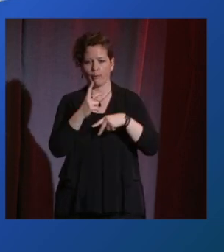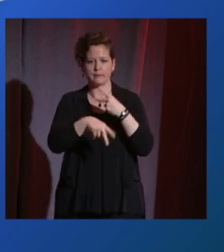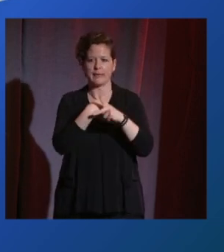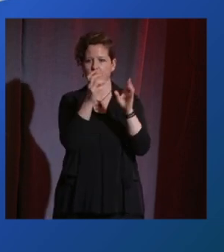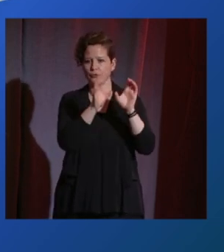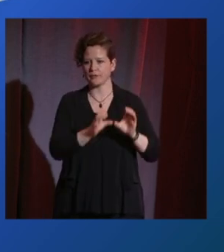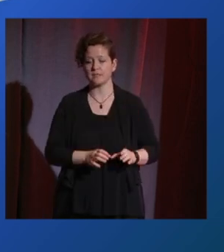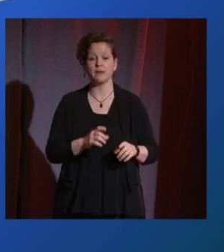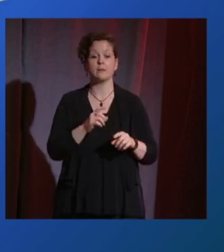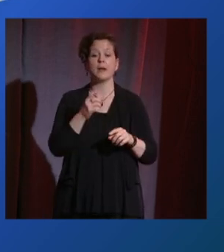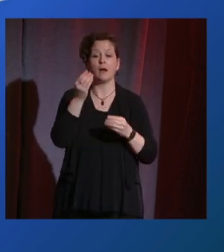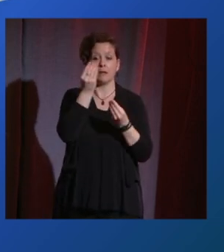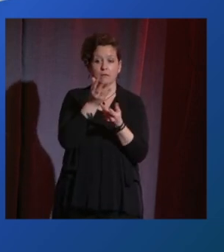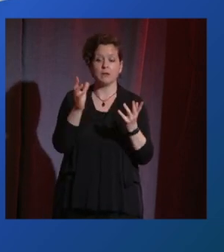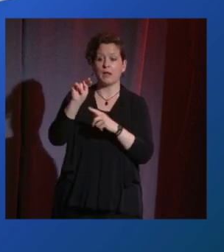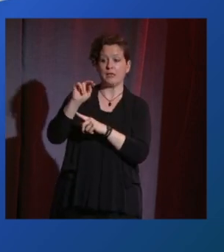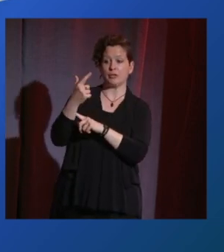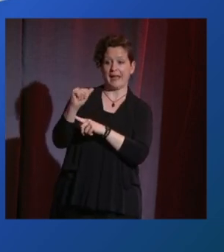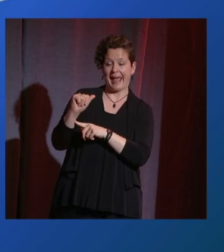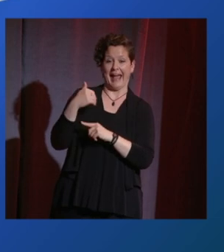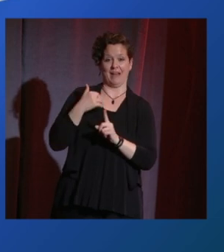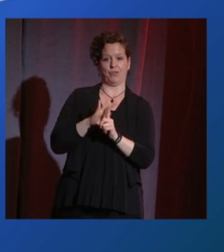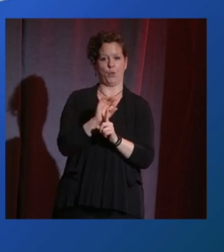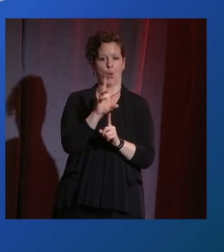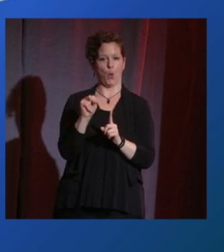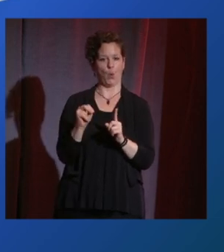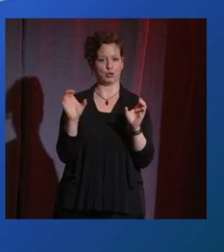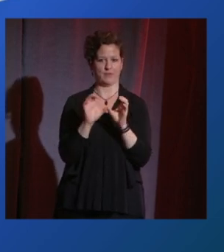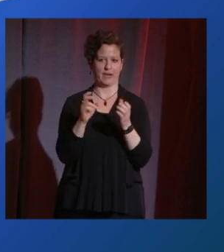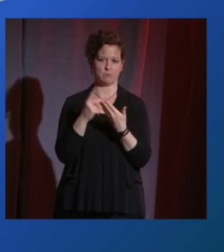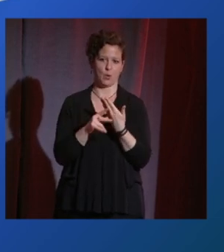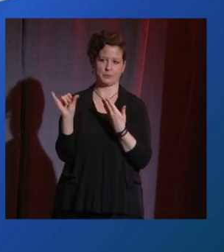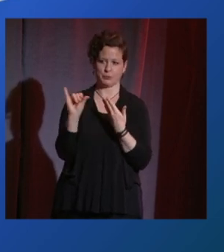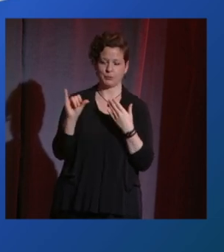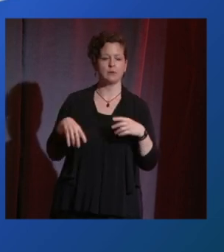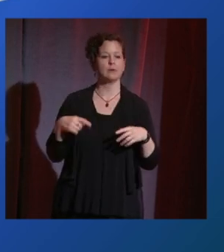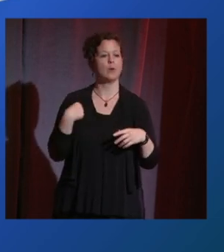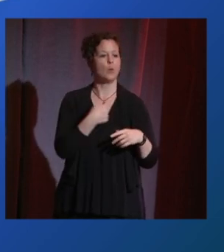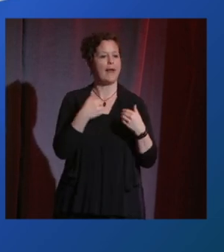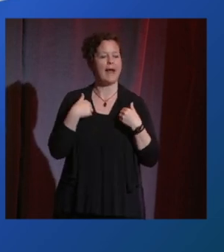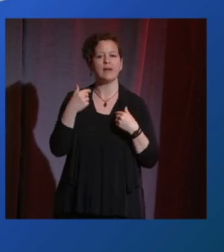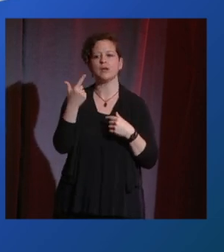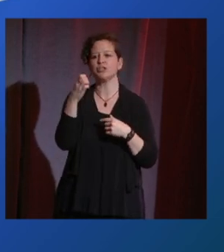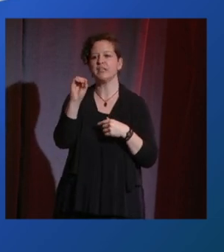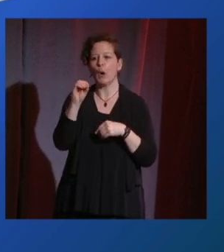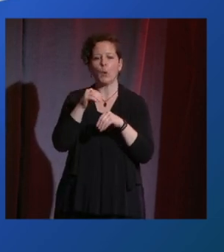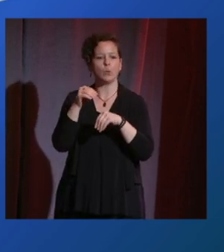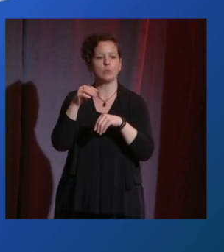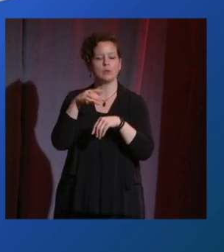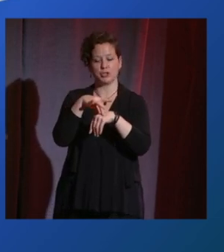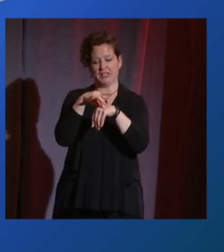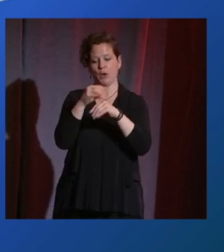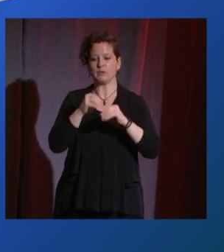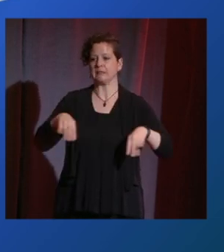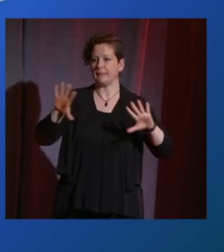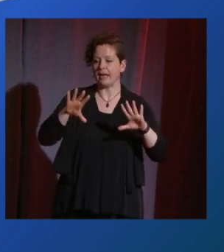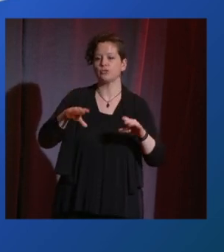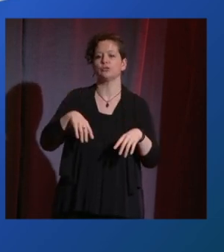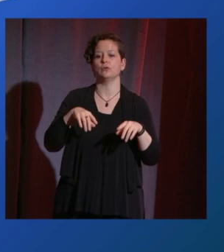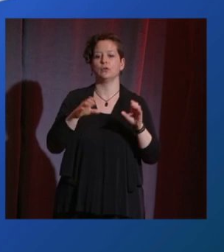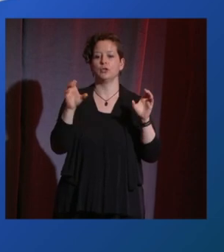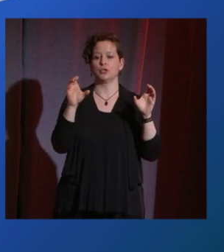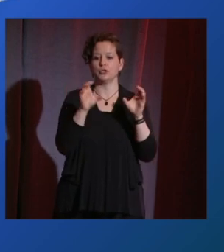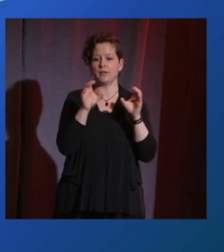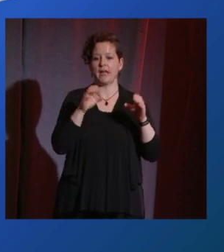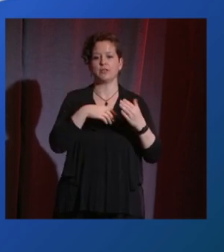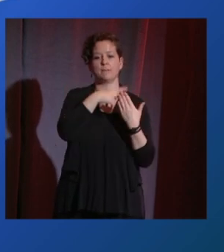NGA had a has a certification program uh we have a geospatial uh professional certification program